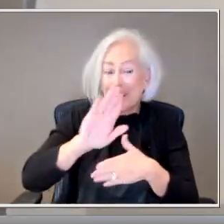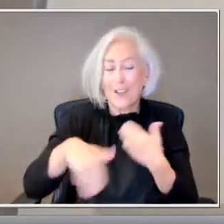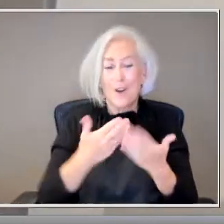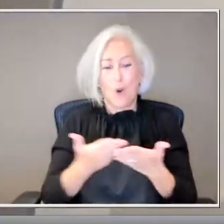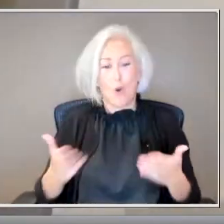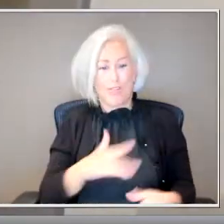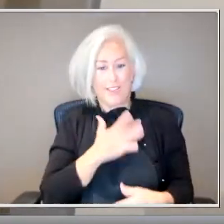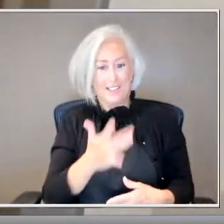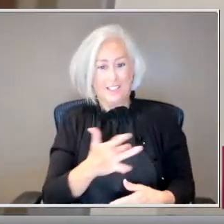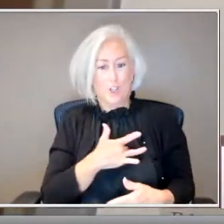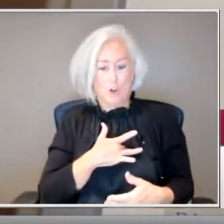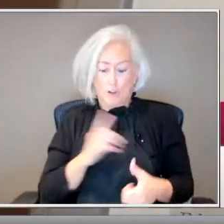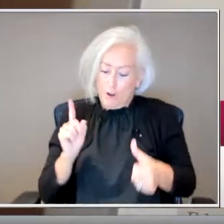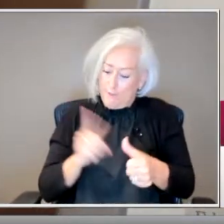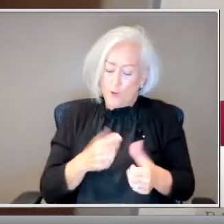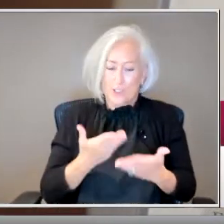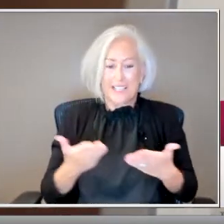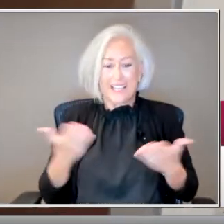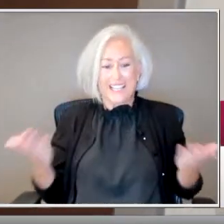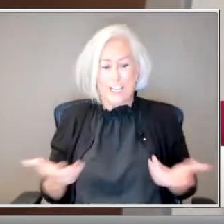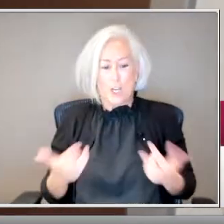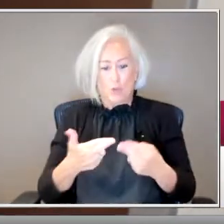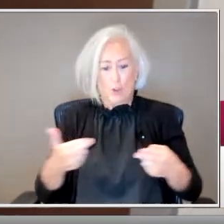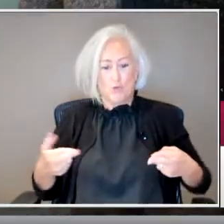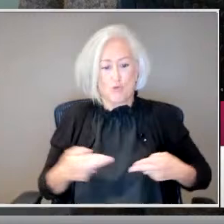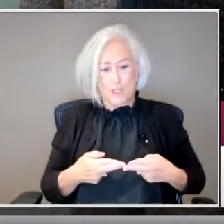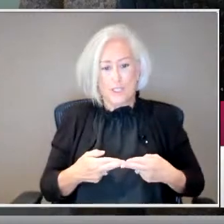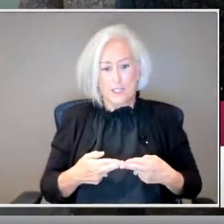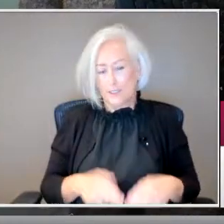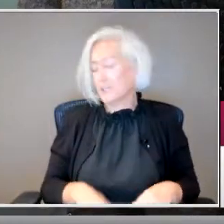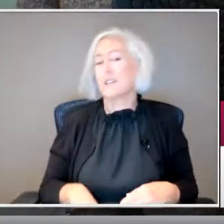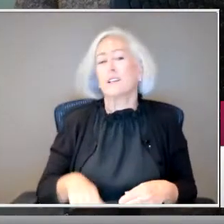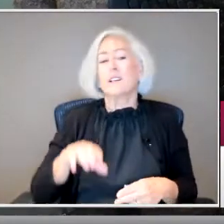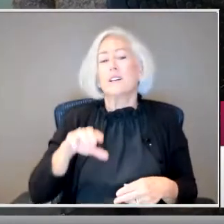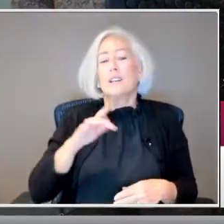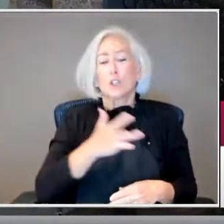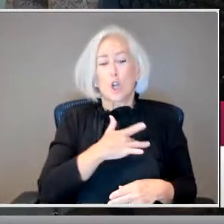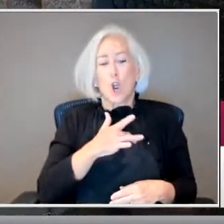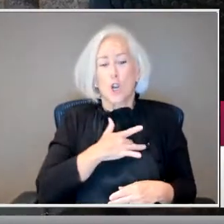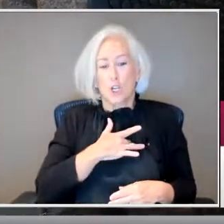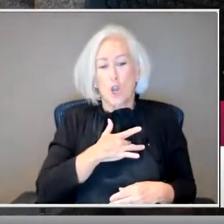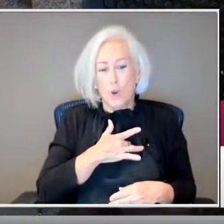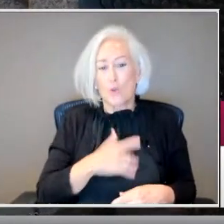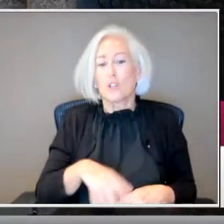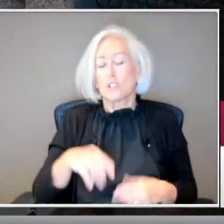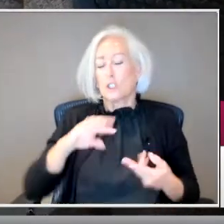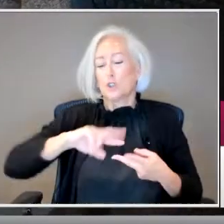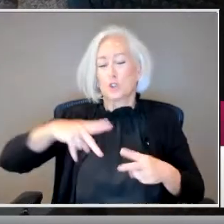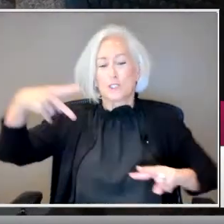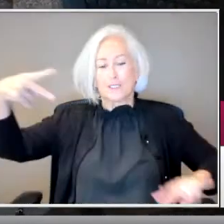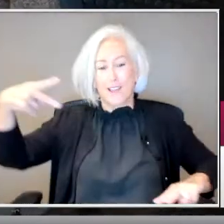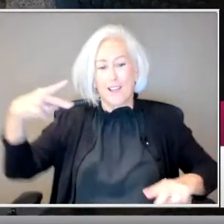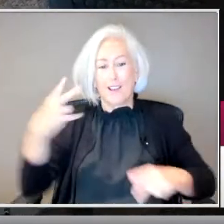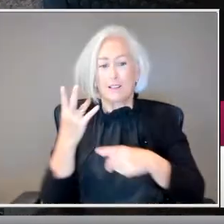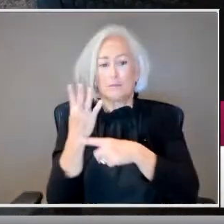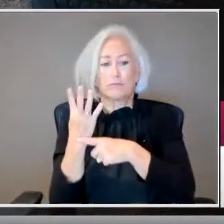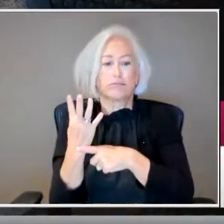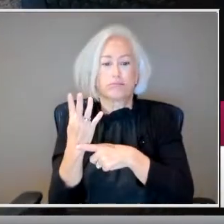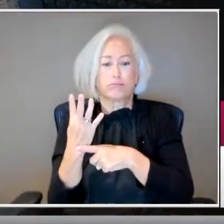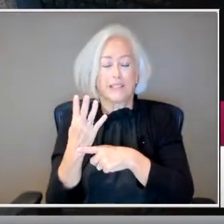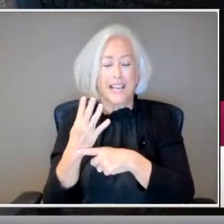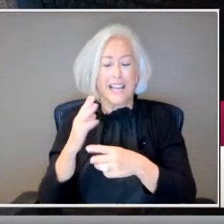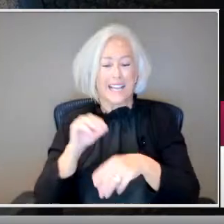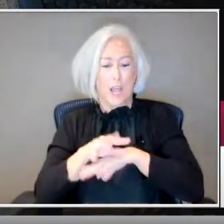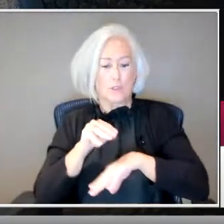kind in our region, cardiovascular genetic counseling, how you can use it to plan for the future and help manage your heart health right